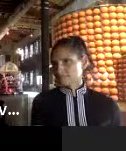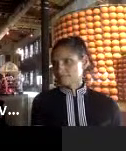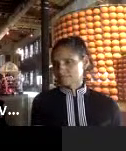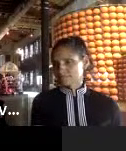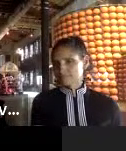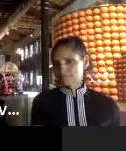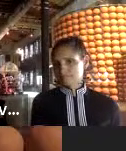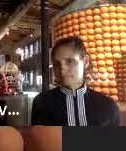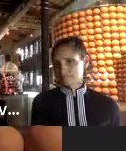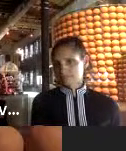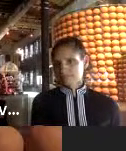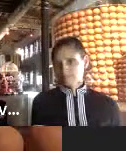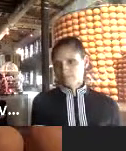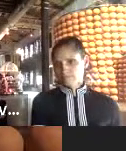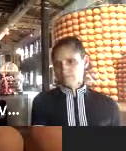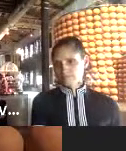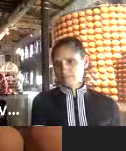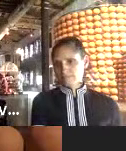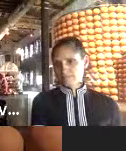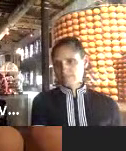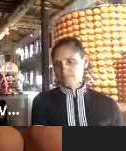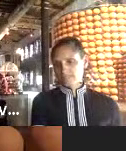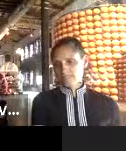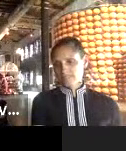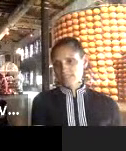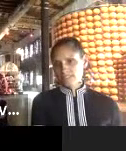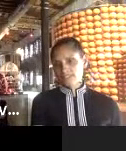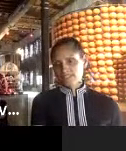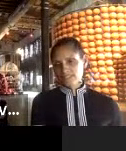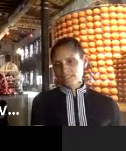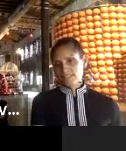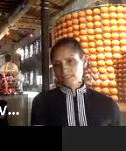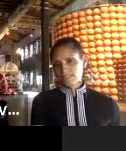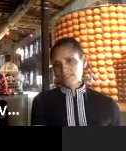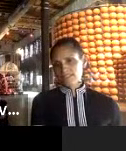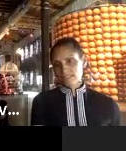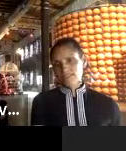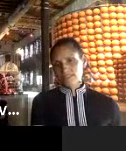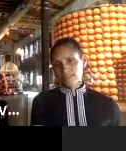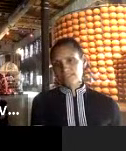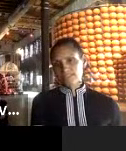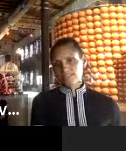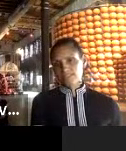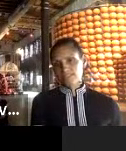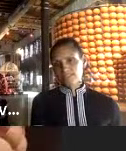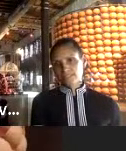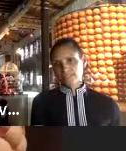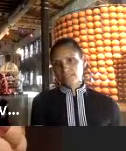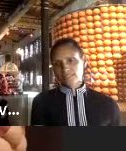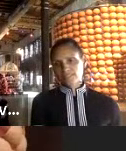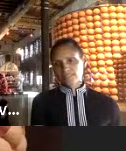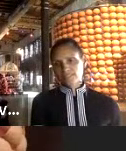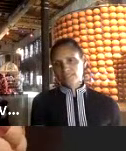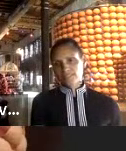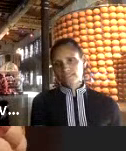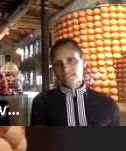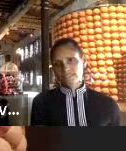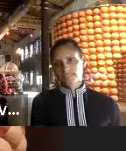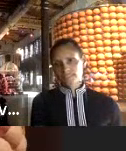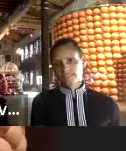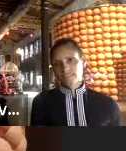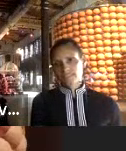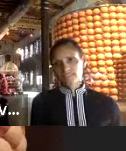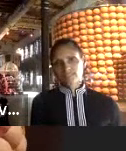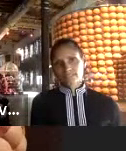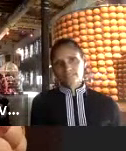how I, as I grow as an artist, how I can create opportunities and space for other artists instead of waiting until I say, oh,